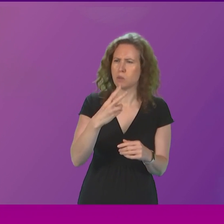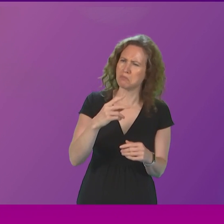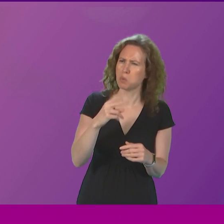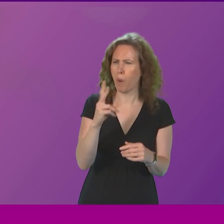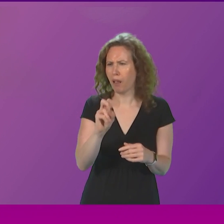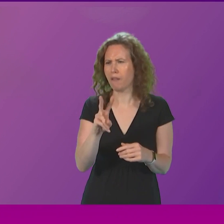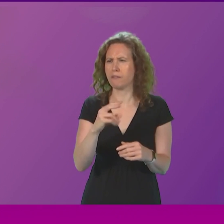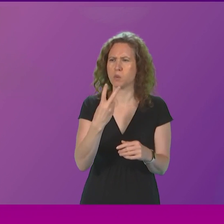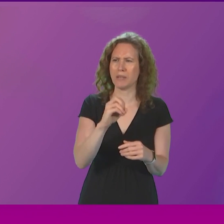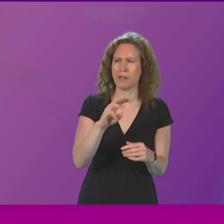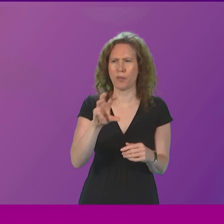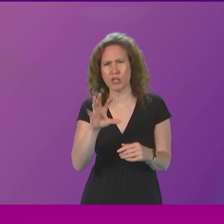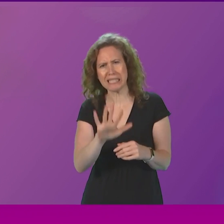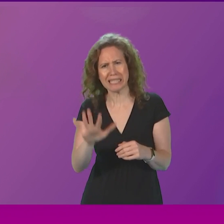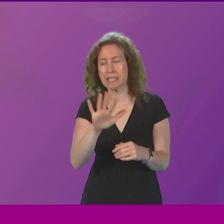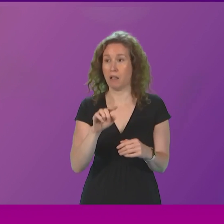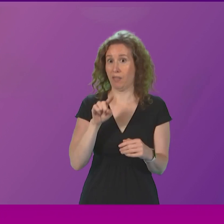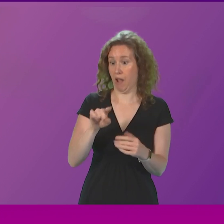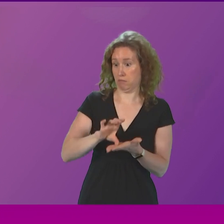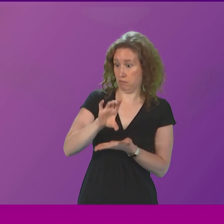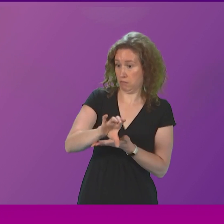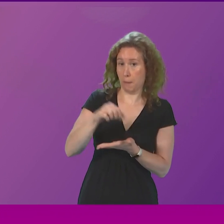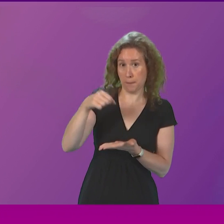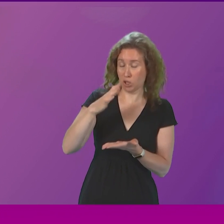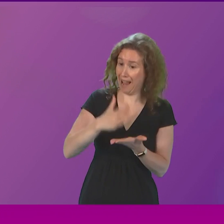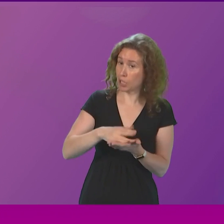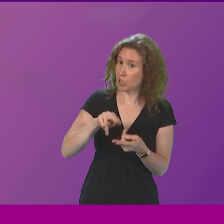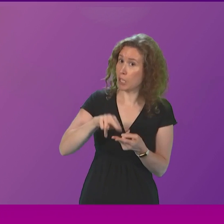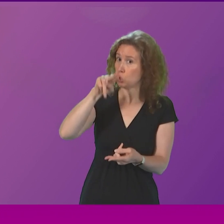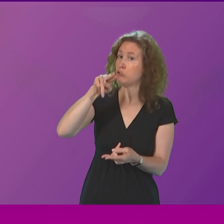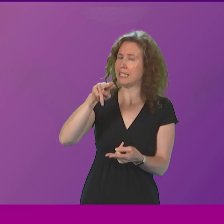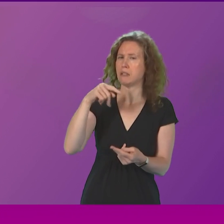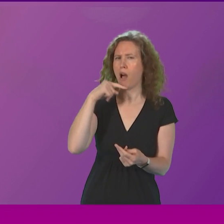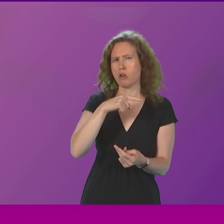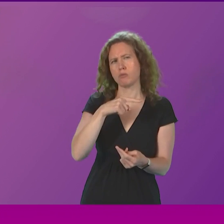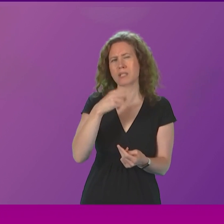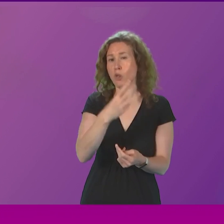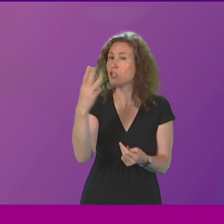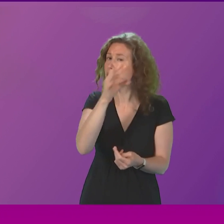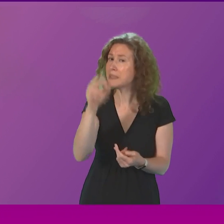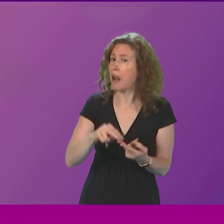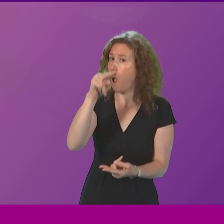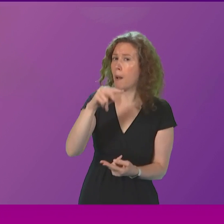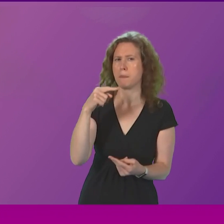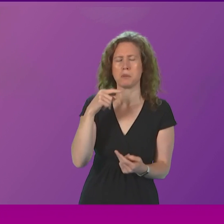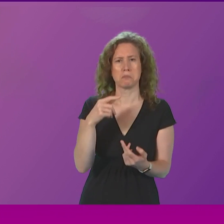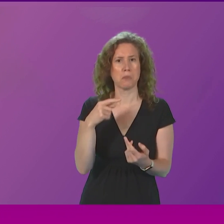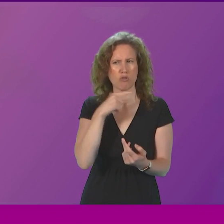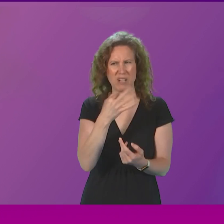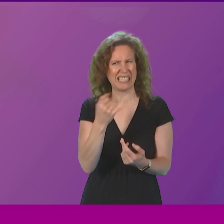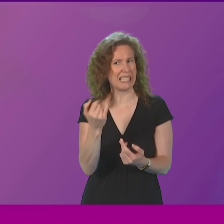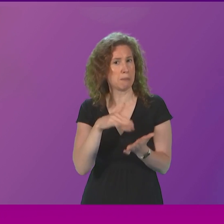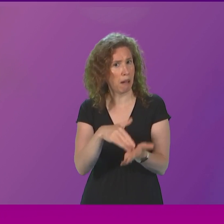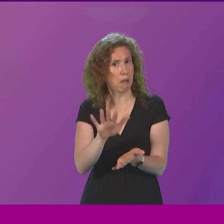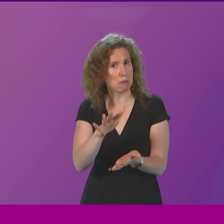last decade, the college sector's resource budget has increased by over £168 million, or 33%, in cash